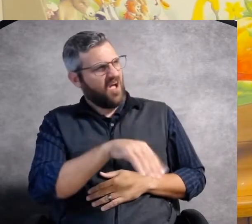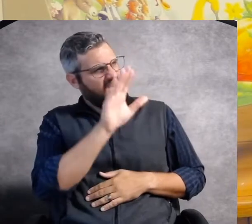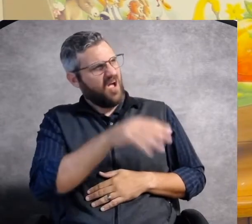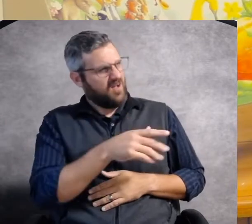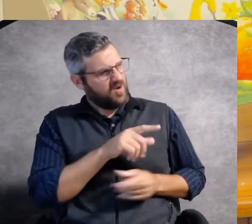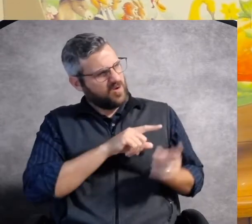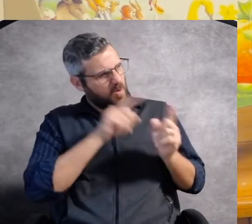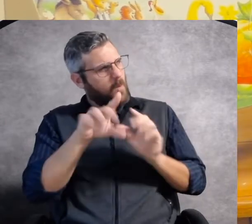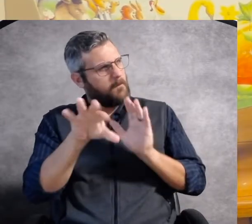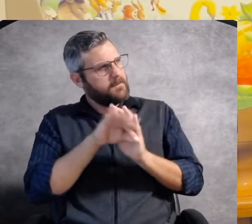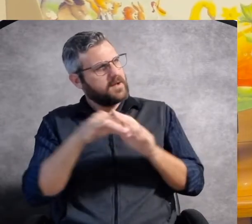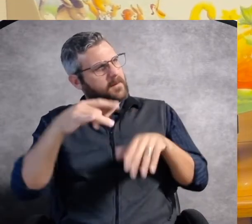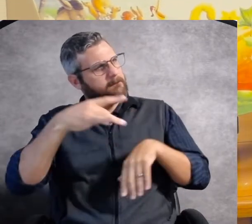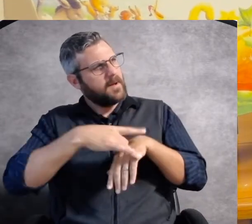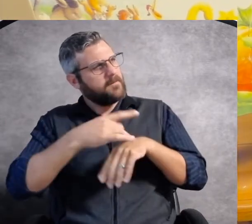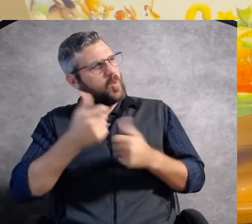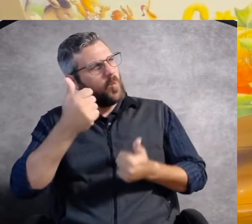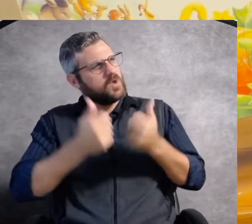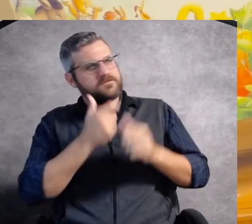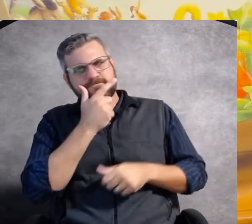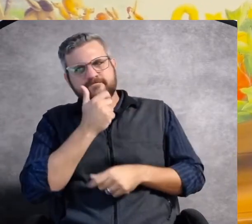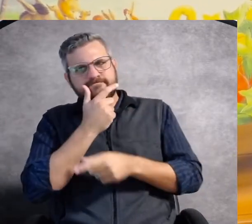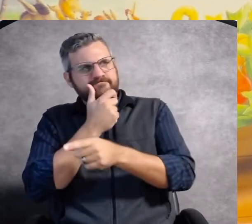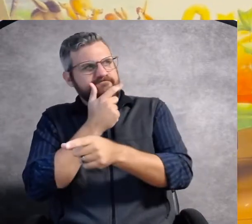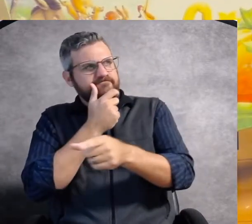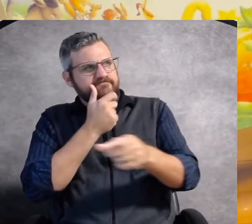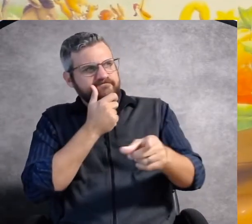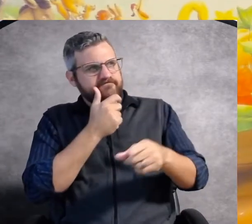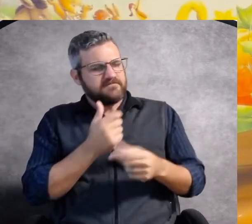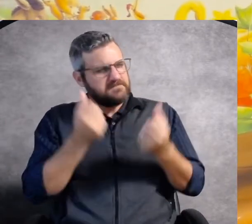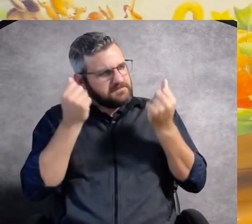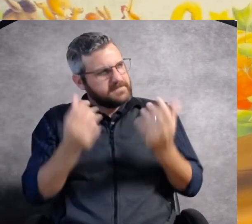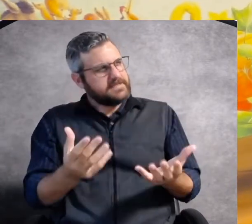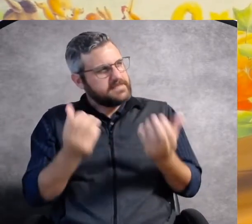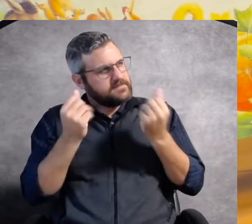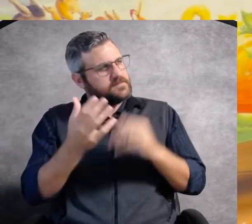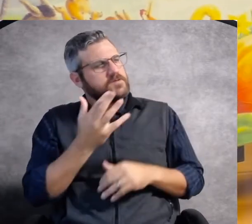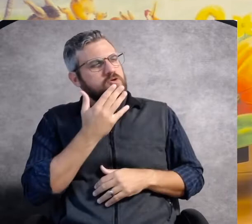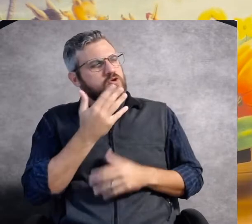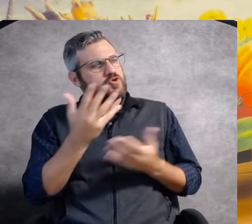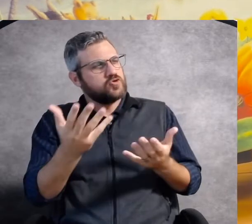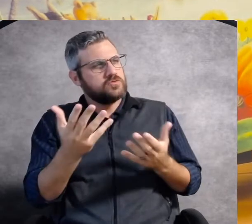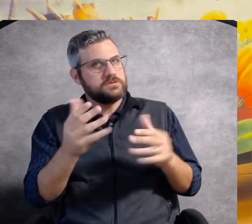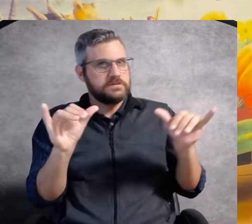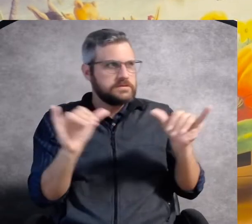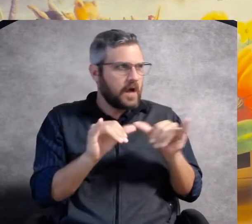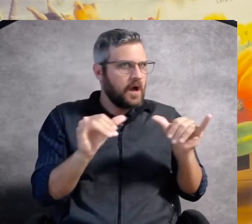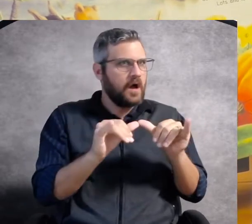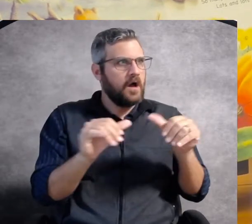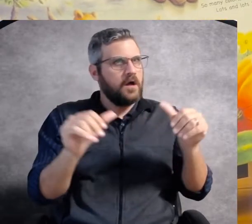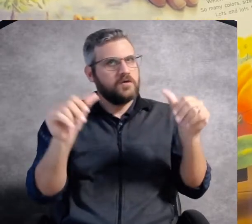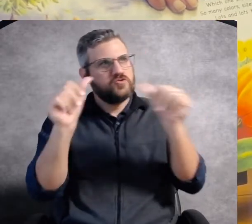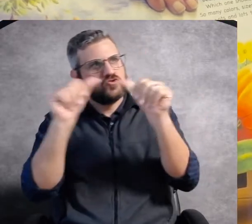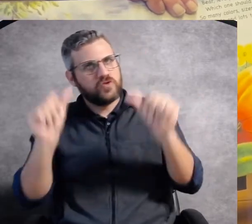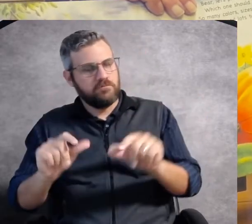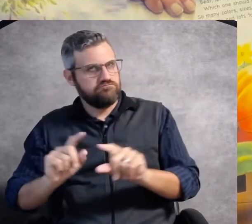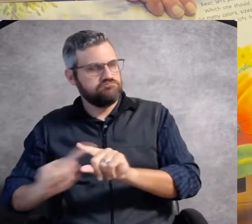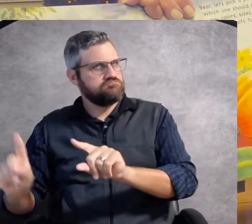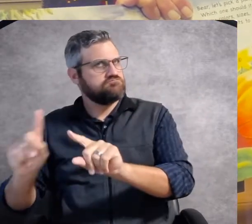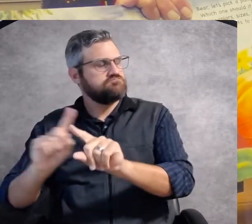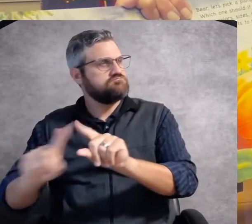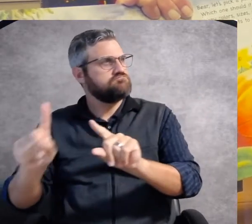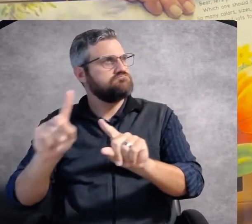Bear, let's go pick a pumpkin. Which one should it be? So many colors, sizes,